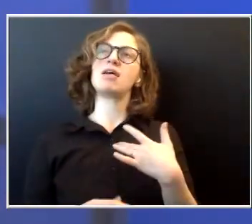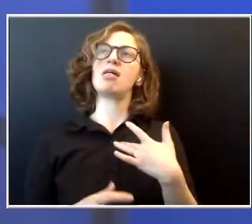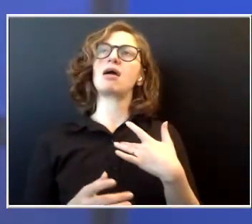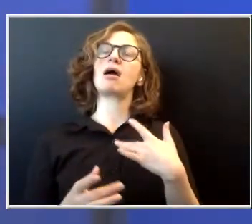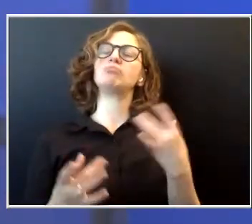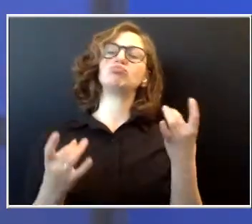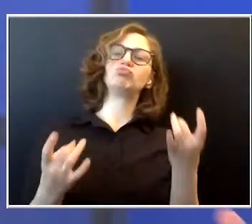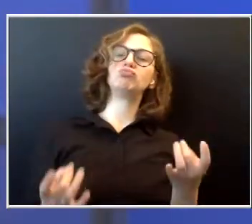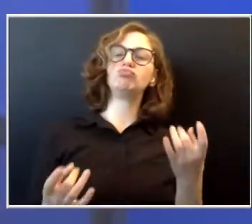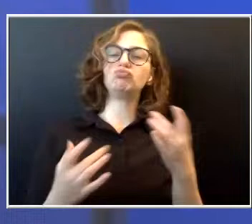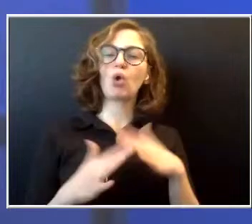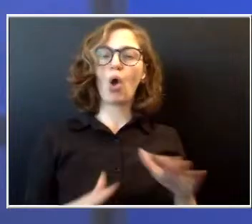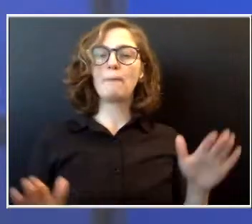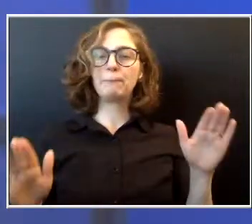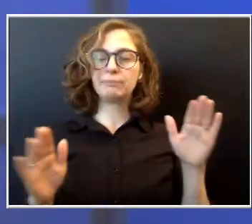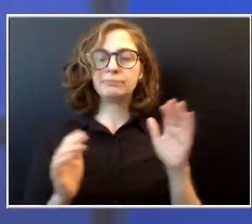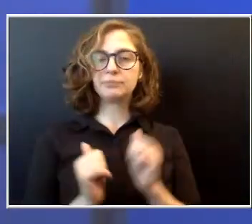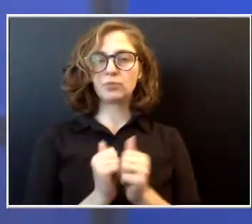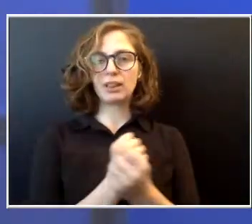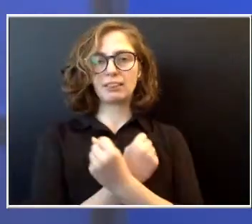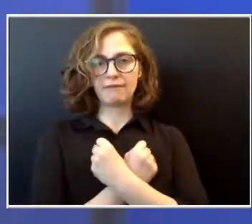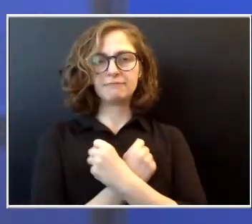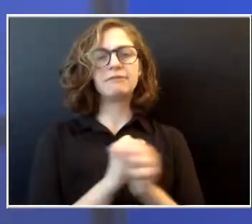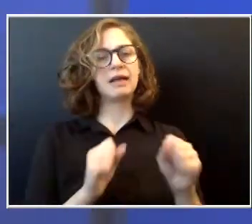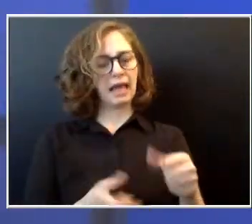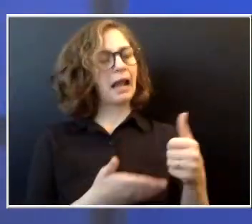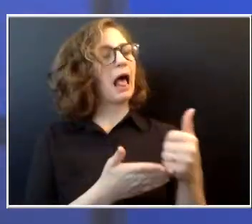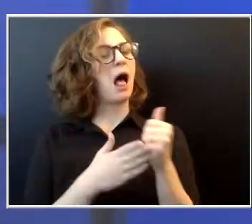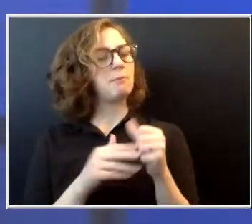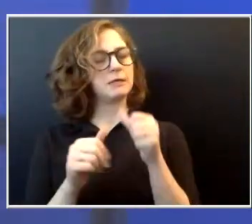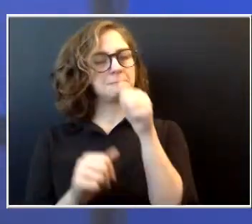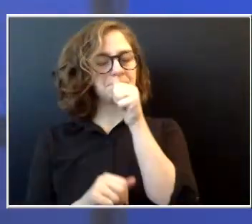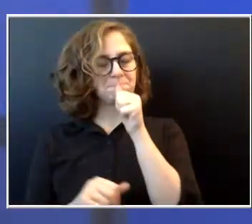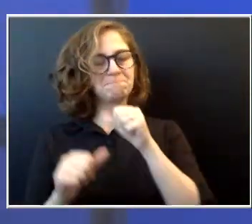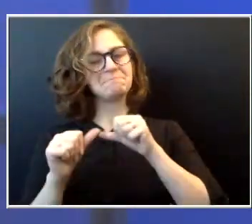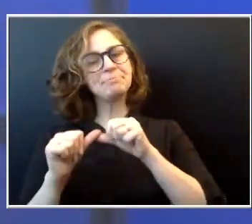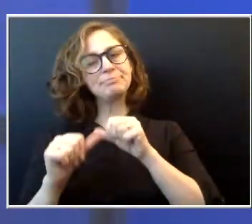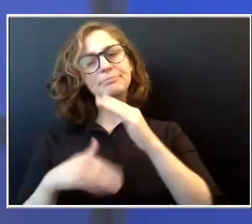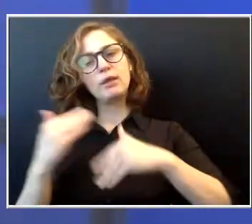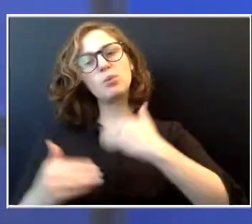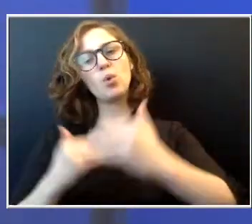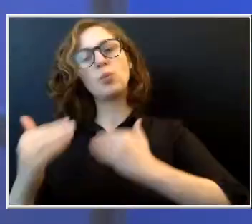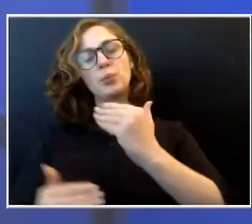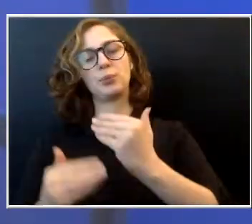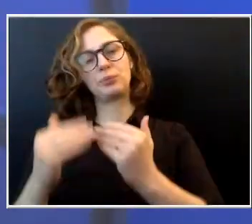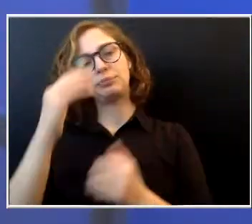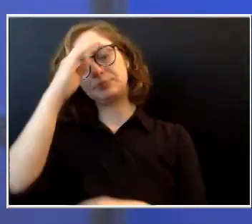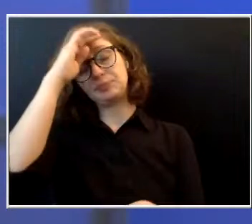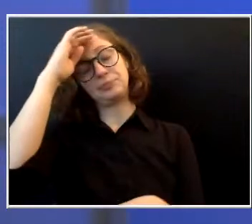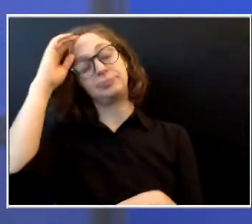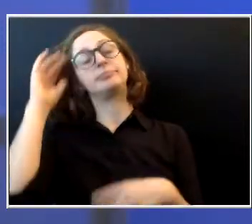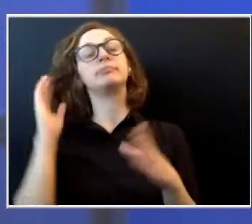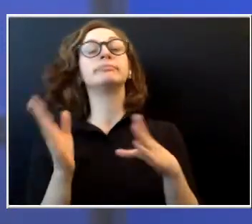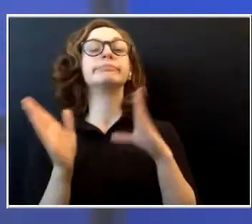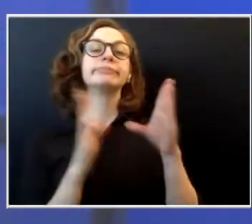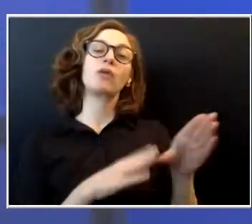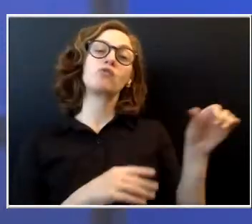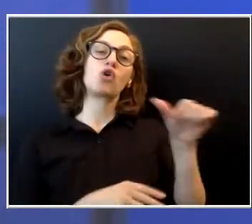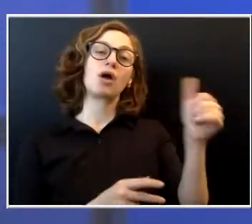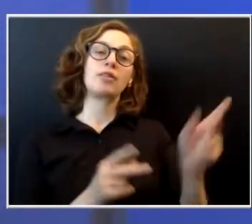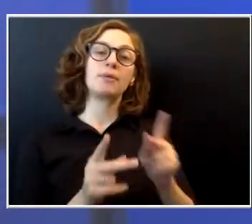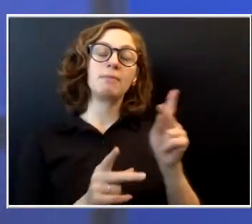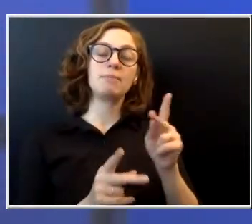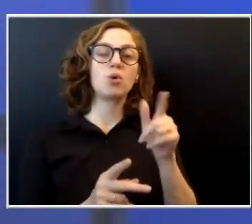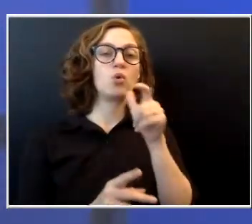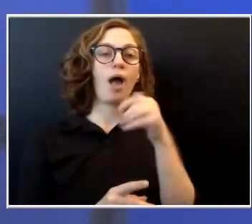you know, edifying, helps you kind of keep going. For other people, someone that has a more anxious attachment, or maybe avoidant attachment